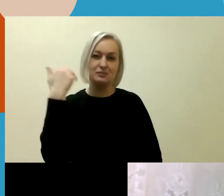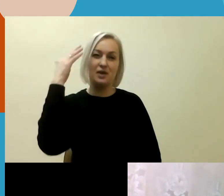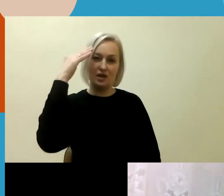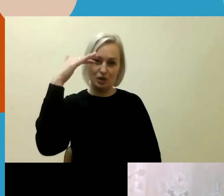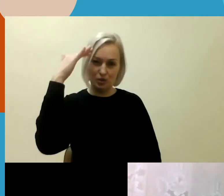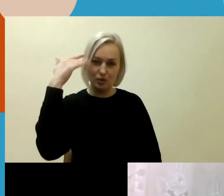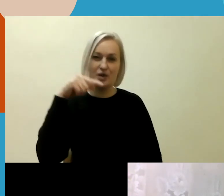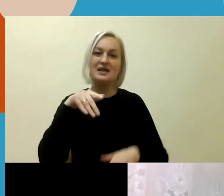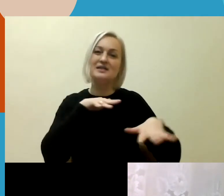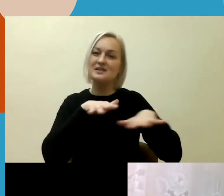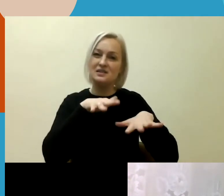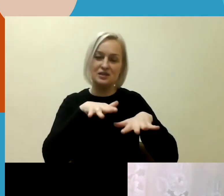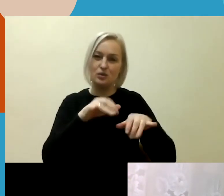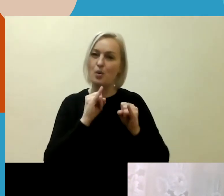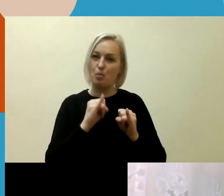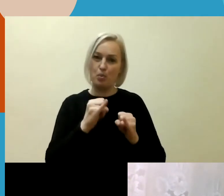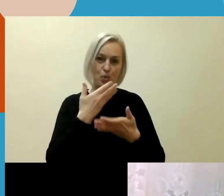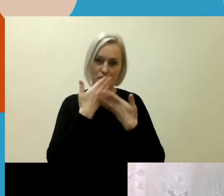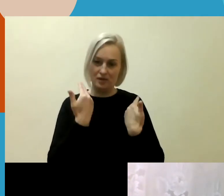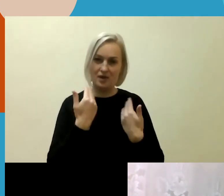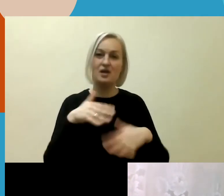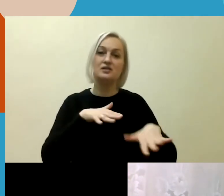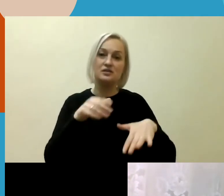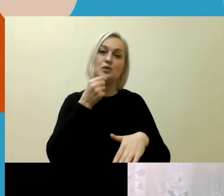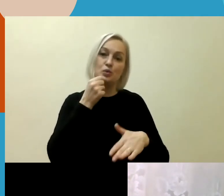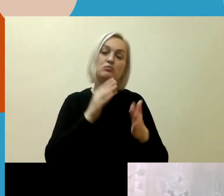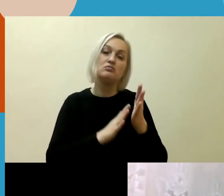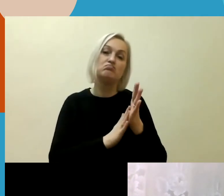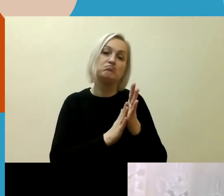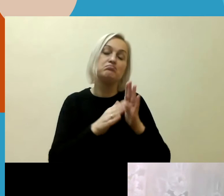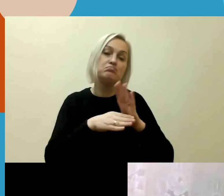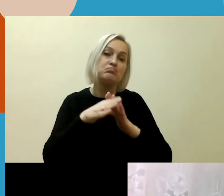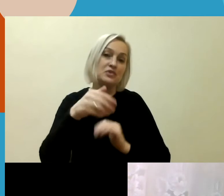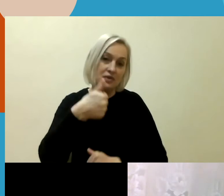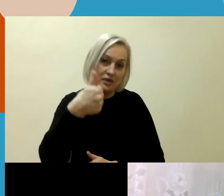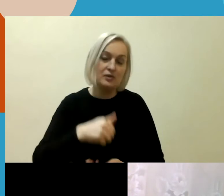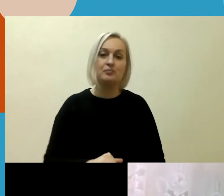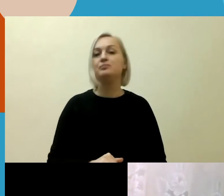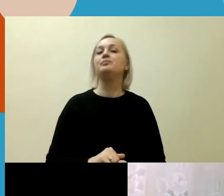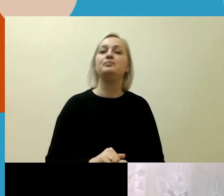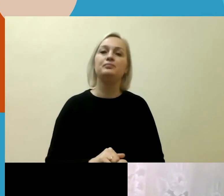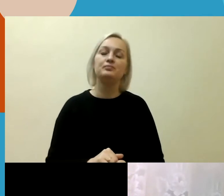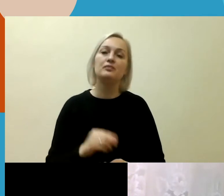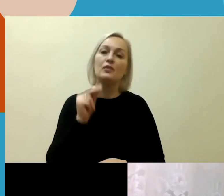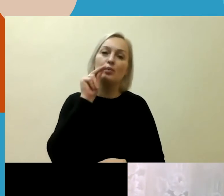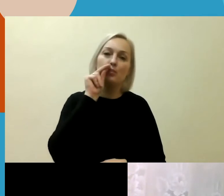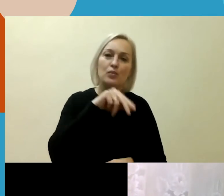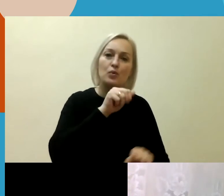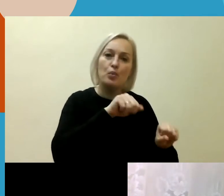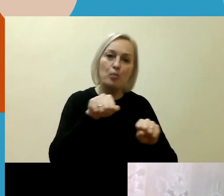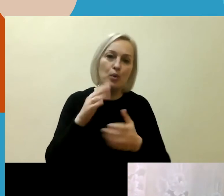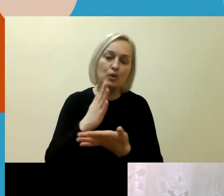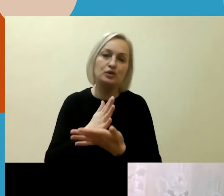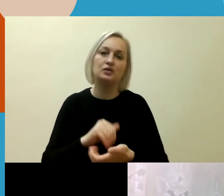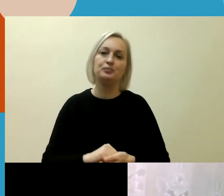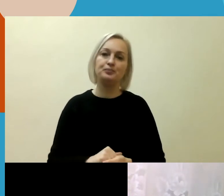Well, to my personal opinion, the situation is not that bad. It is improving. We have